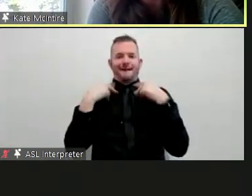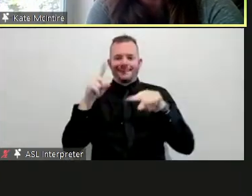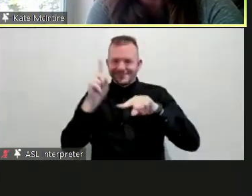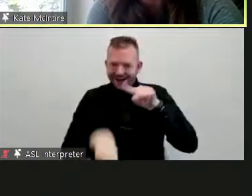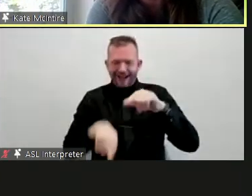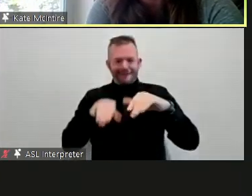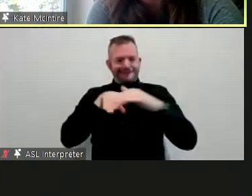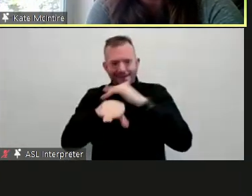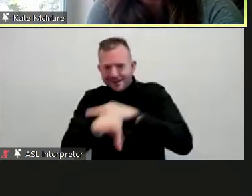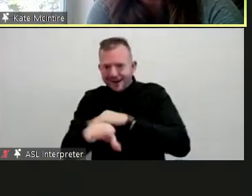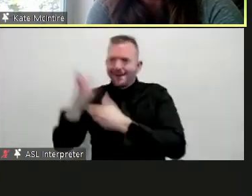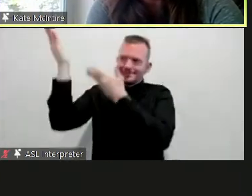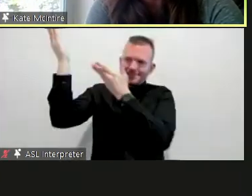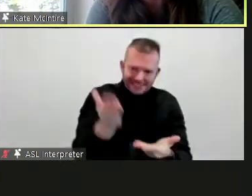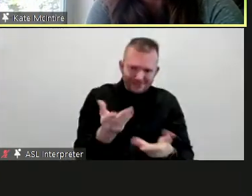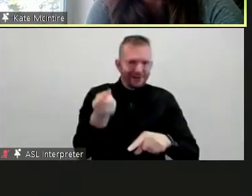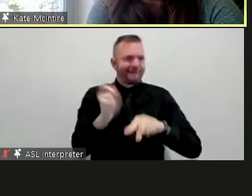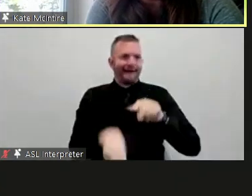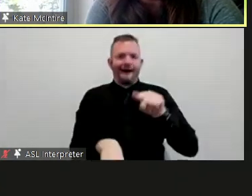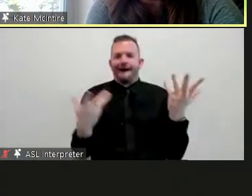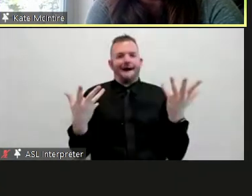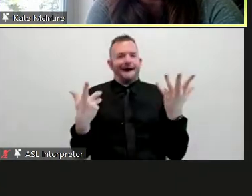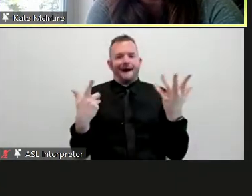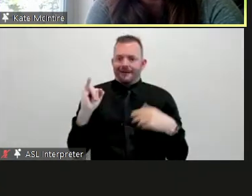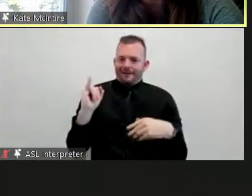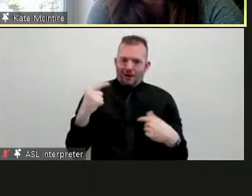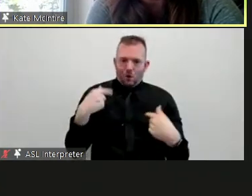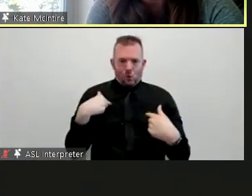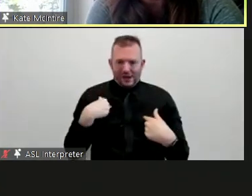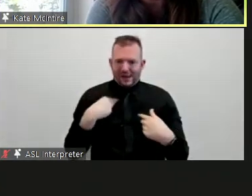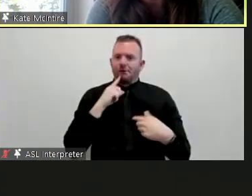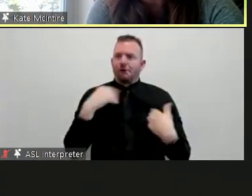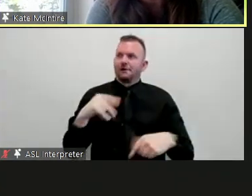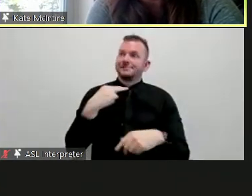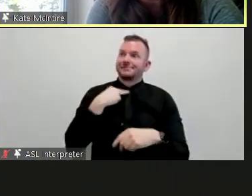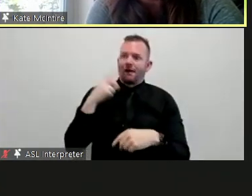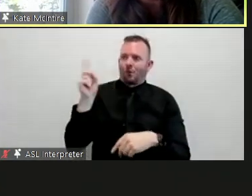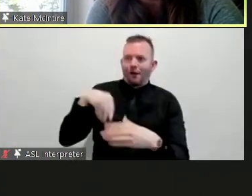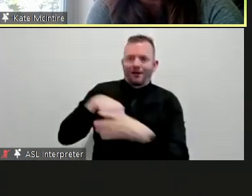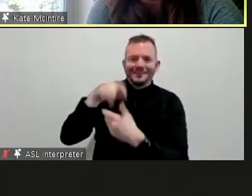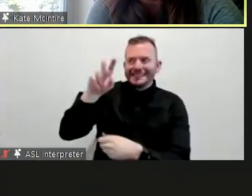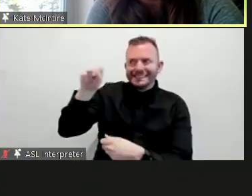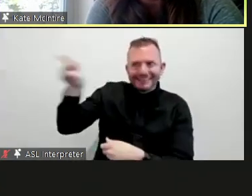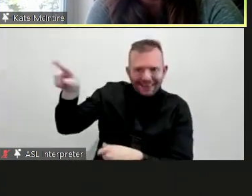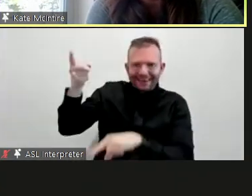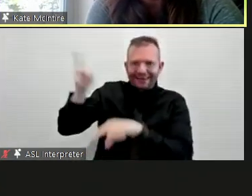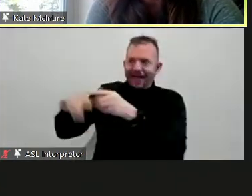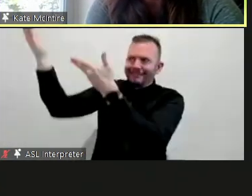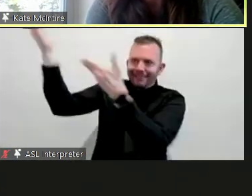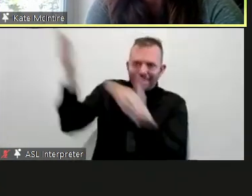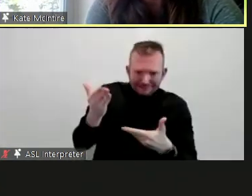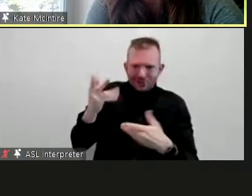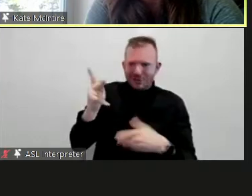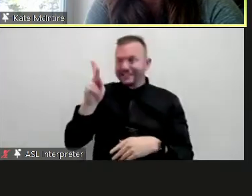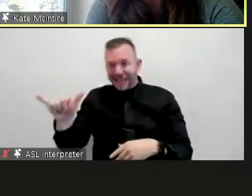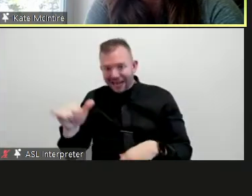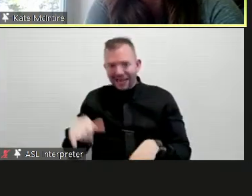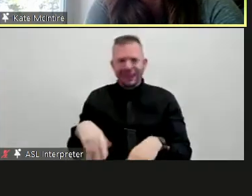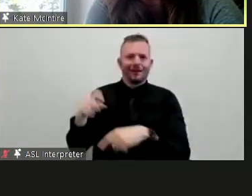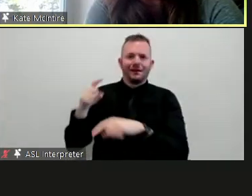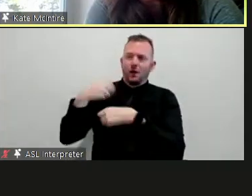ancillary kits in Tennessee, dry ice in Kentucky, and vaccine production in Michigan.